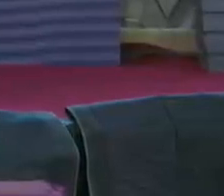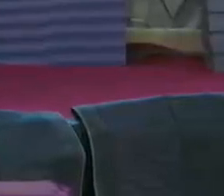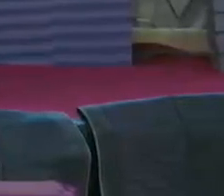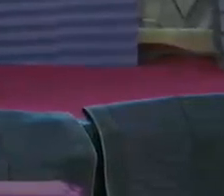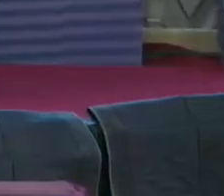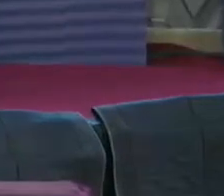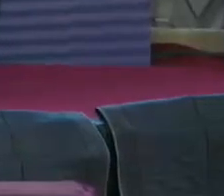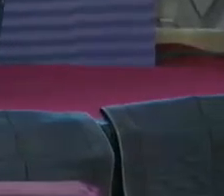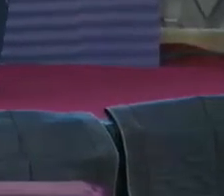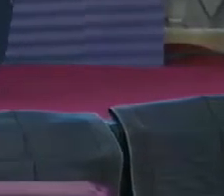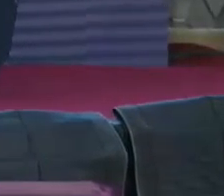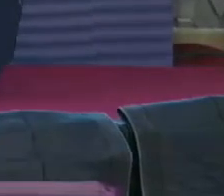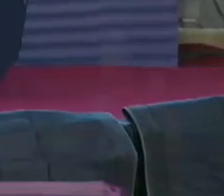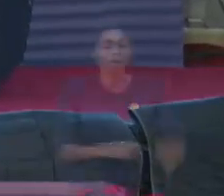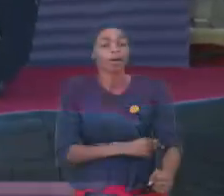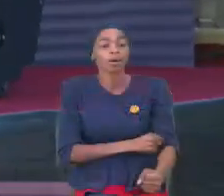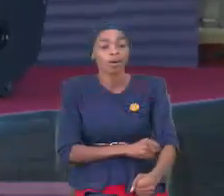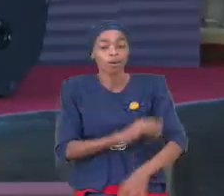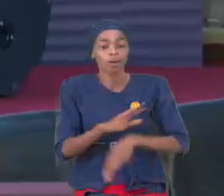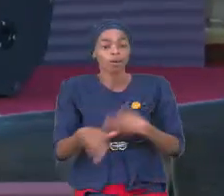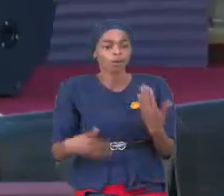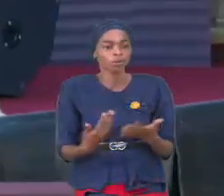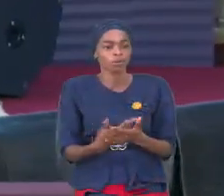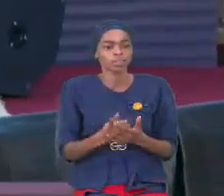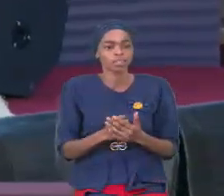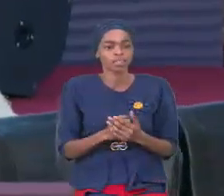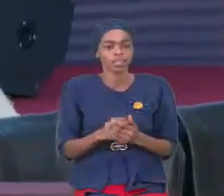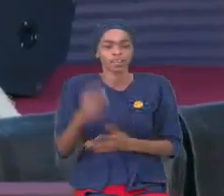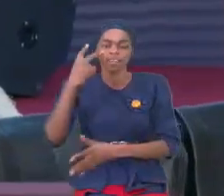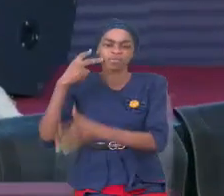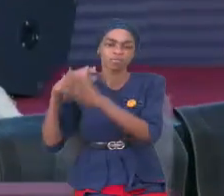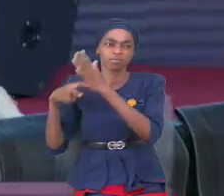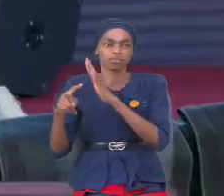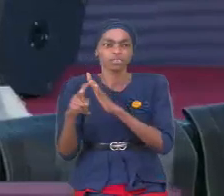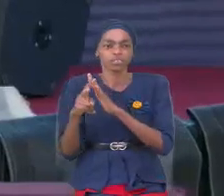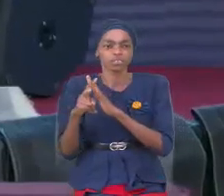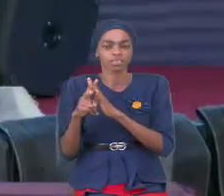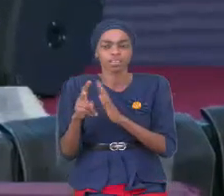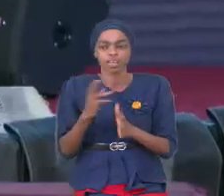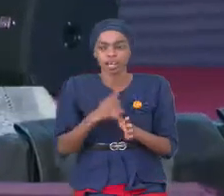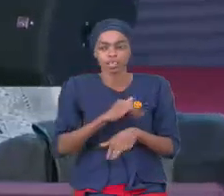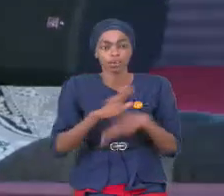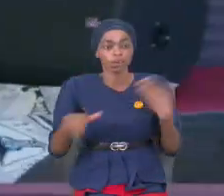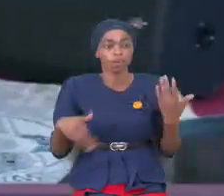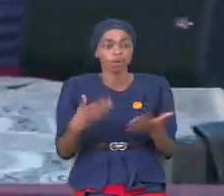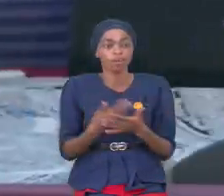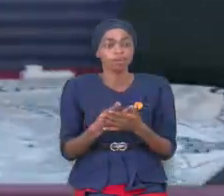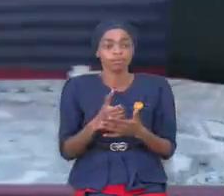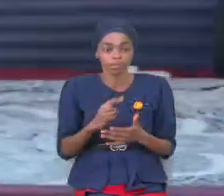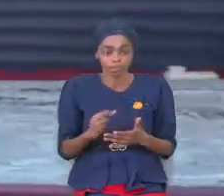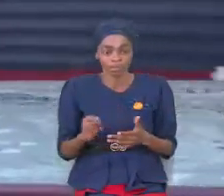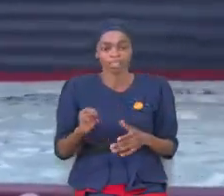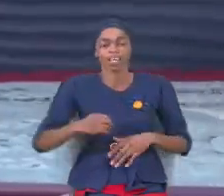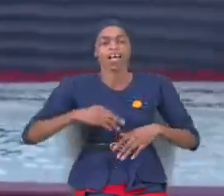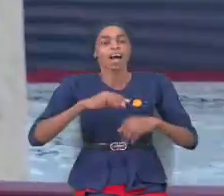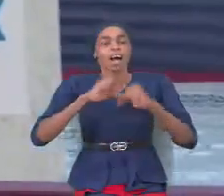the vision, all the love, all the consecration, all the ability, all the agility, everything that he has.